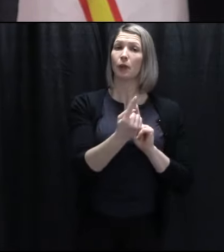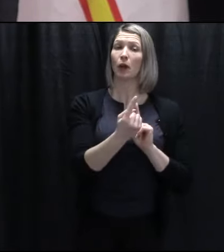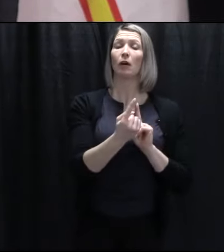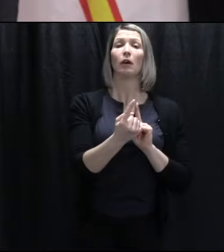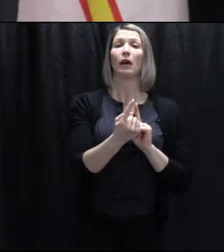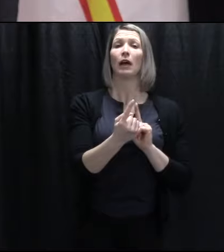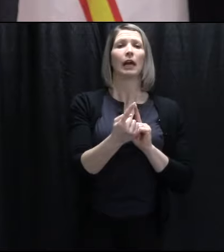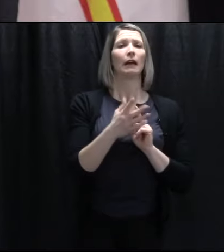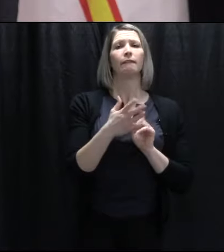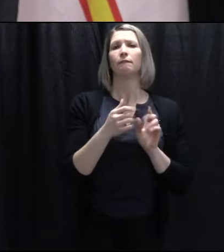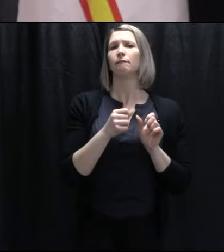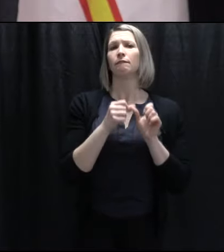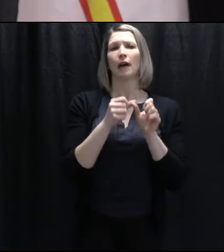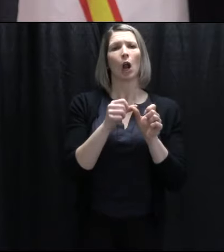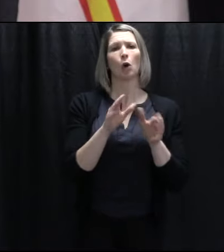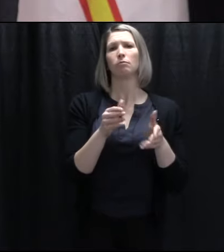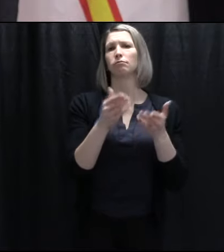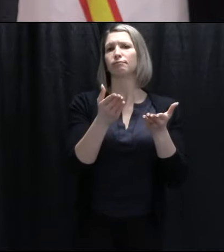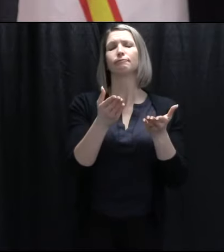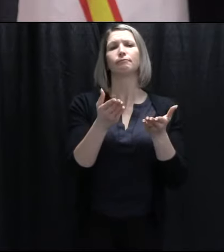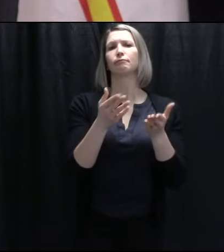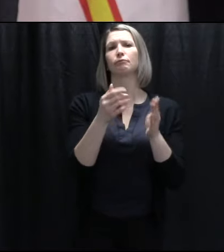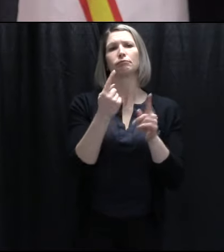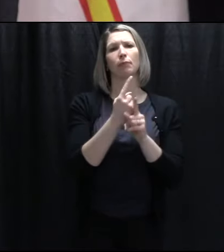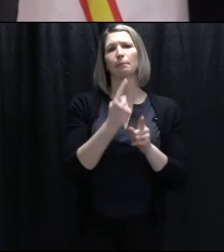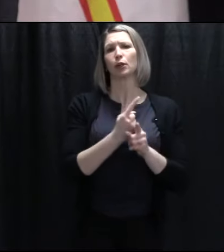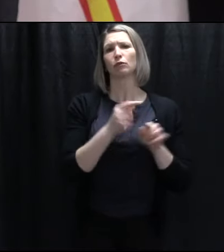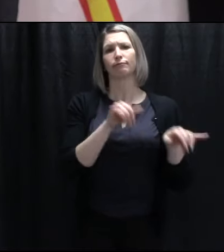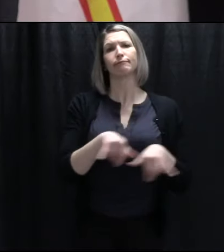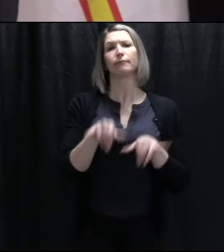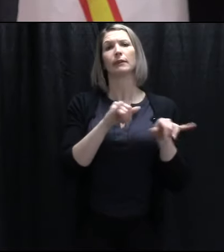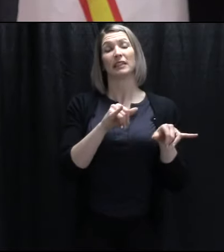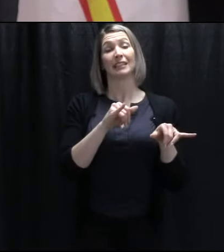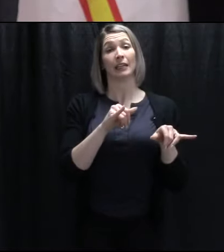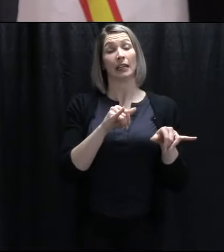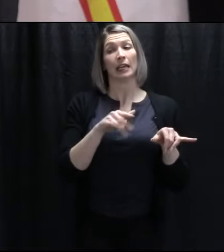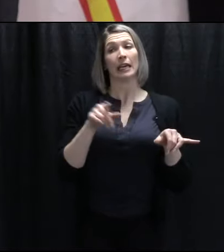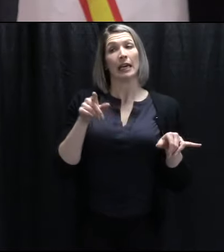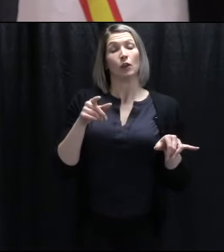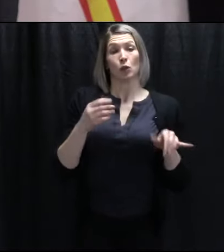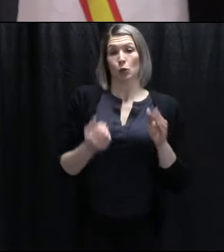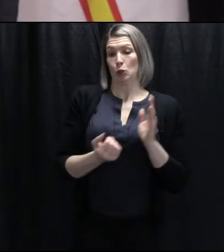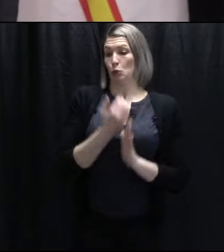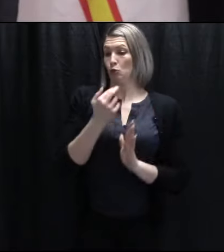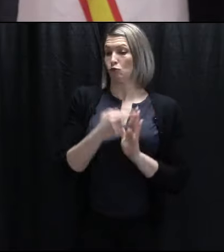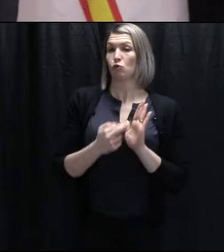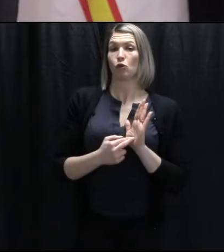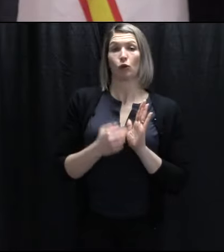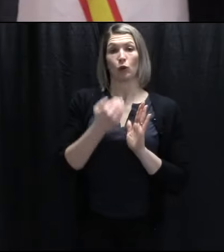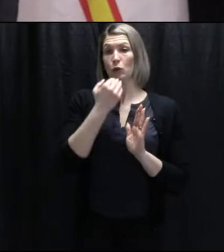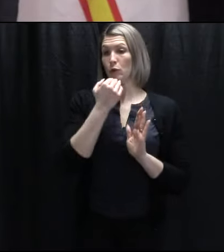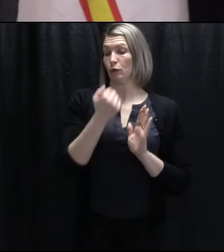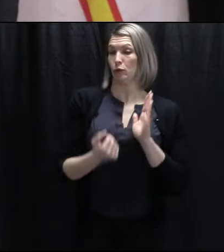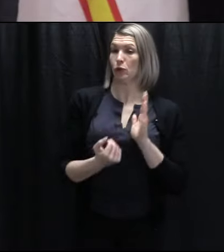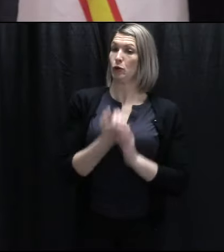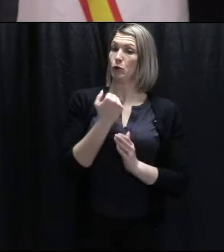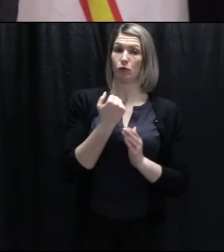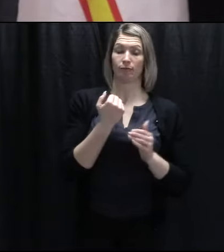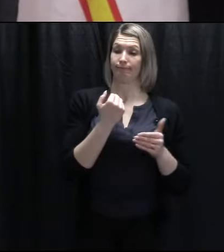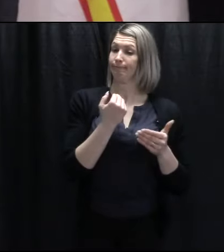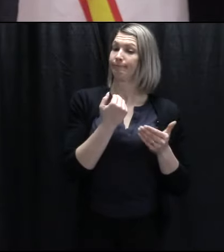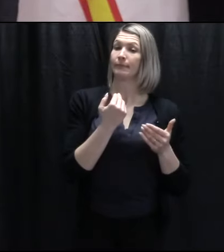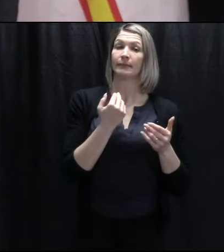hand washing facilities available and so on. So these are the regulations, the new rules, the new guidelines that are being put in place. If